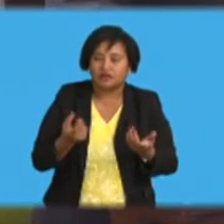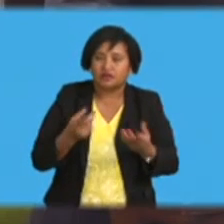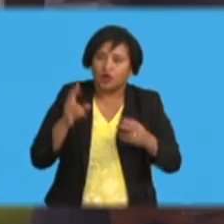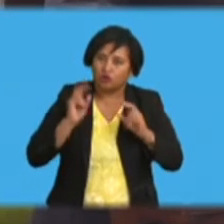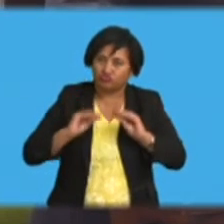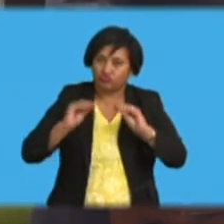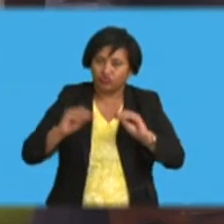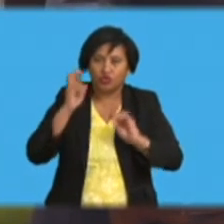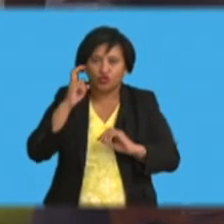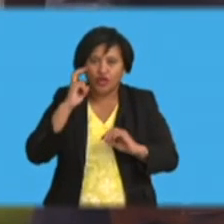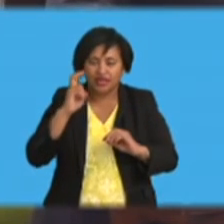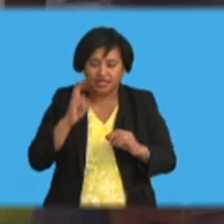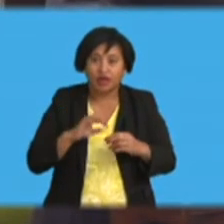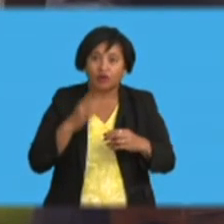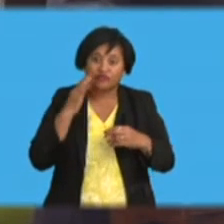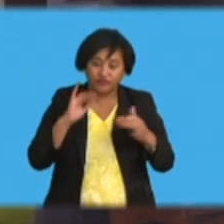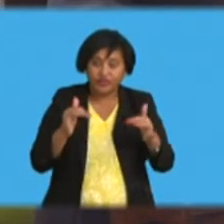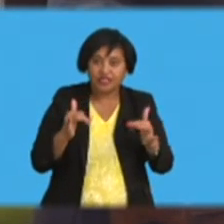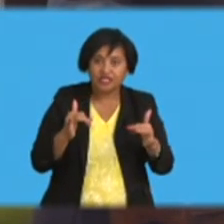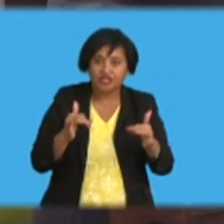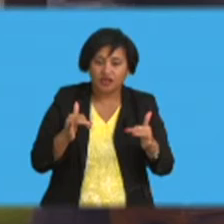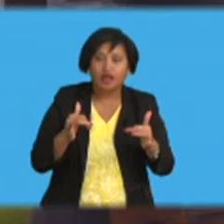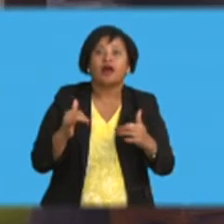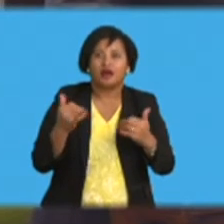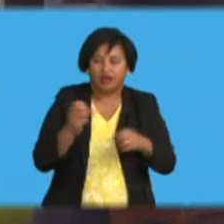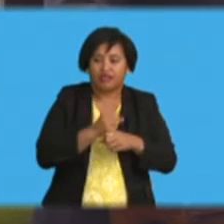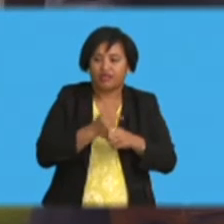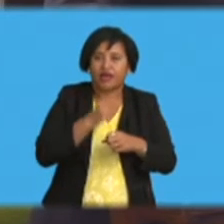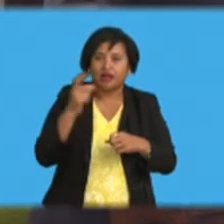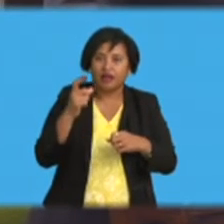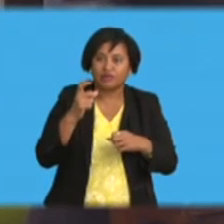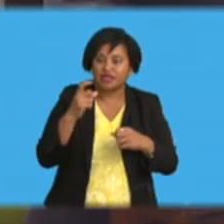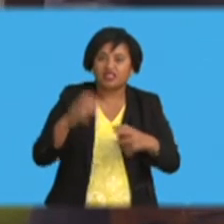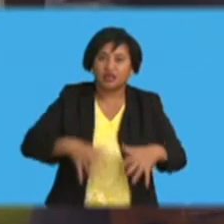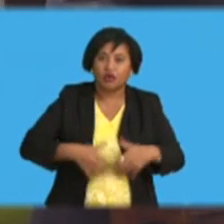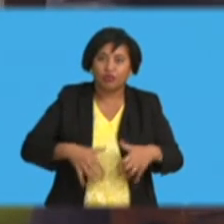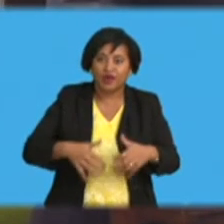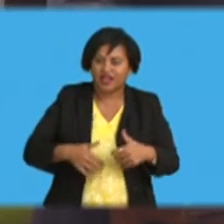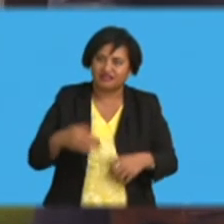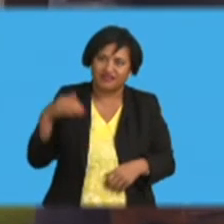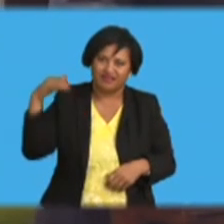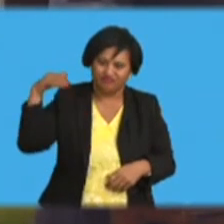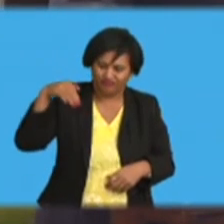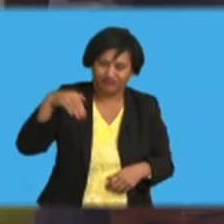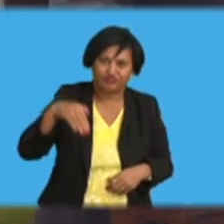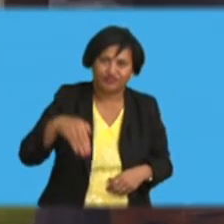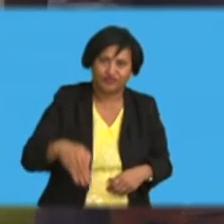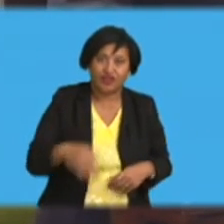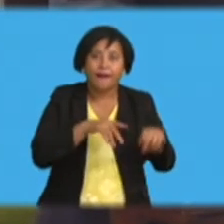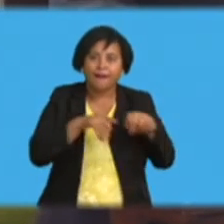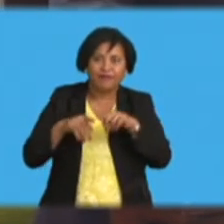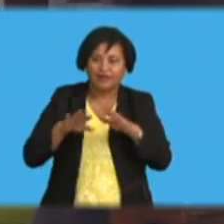by 65.87% compared to 2016. In this period, Fiji Airways increased guest compliments